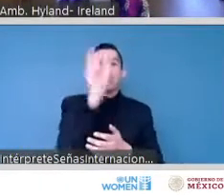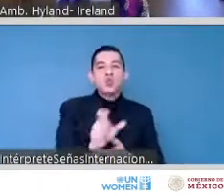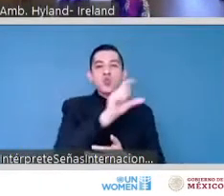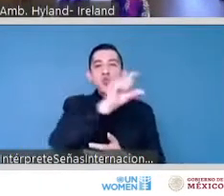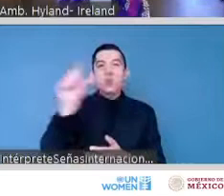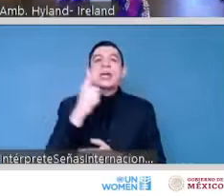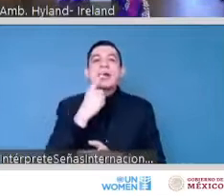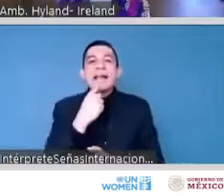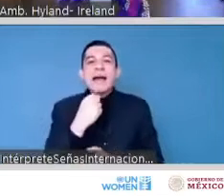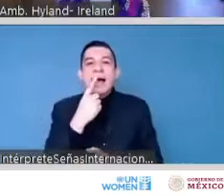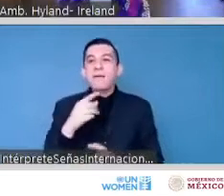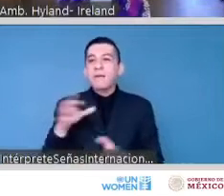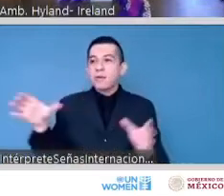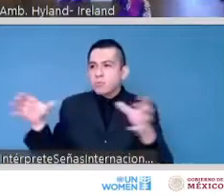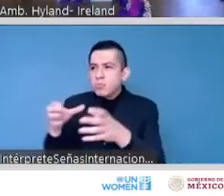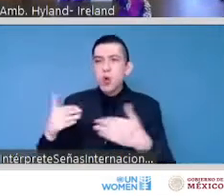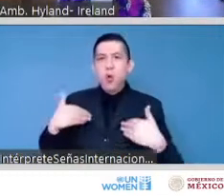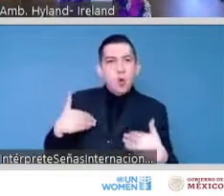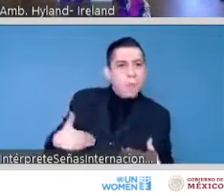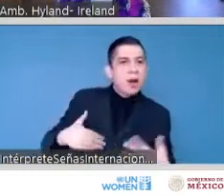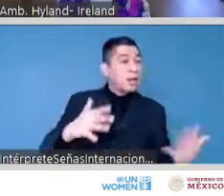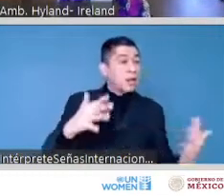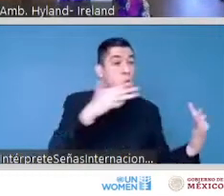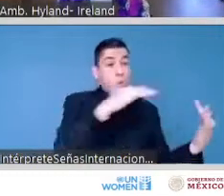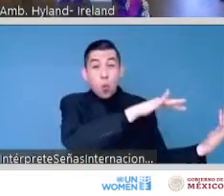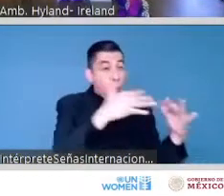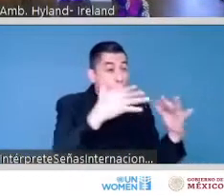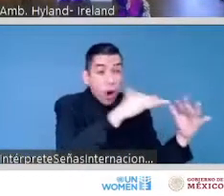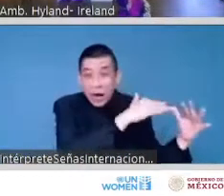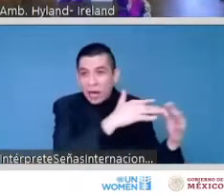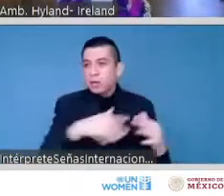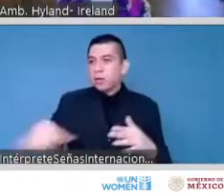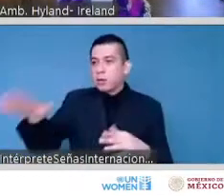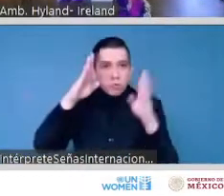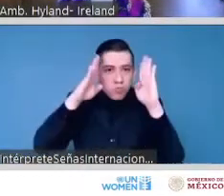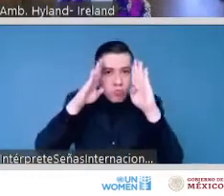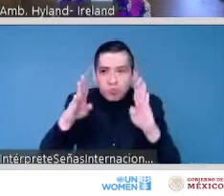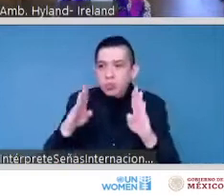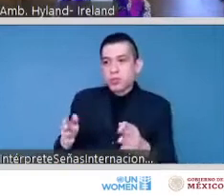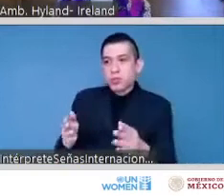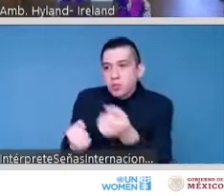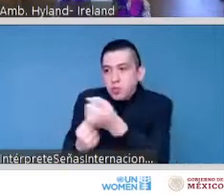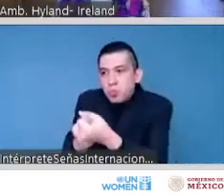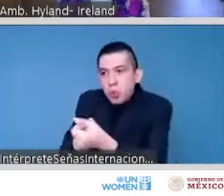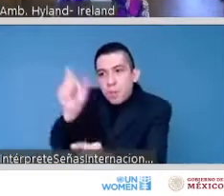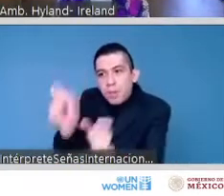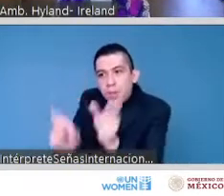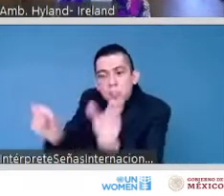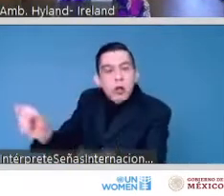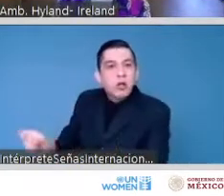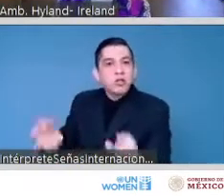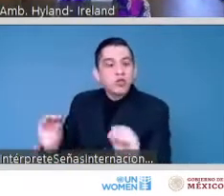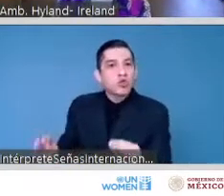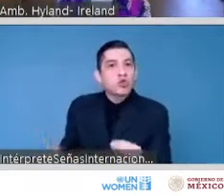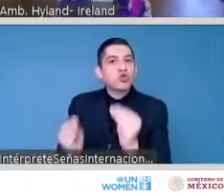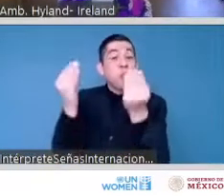We continue to witness the gendered effects of war and of other humanitarian crises that have been deepened even more still